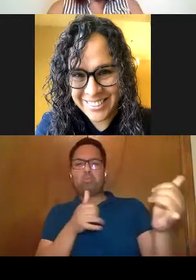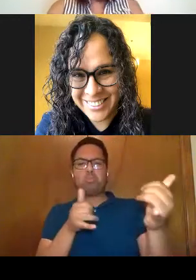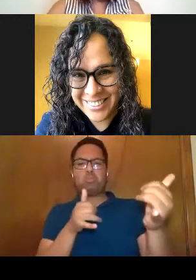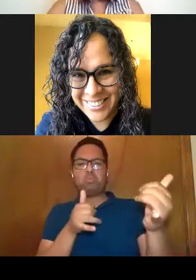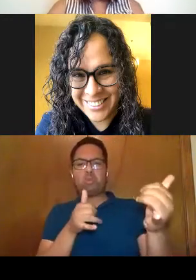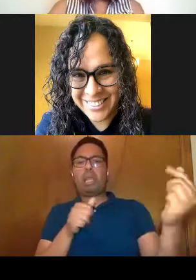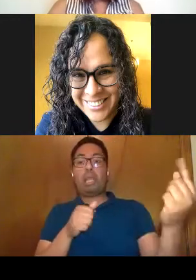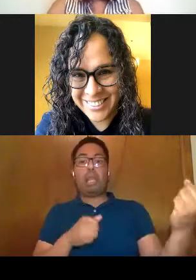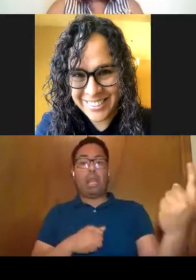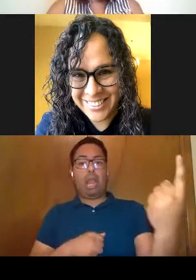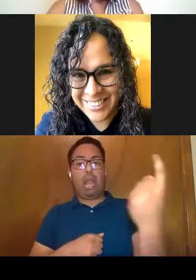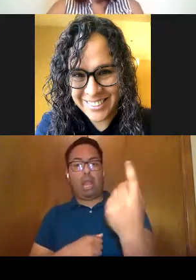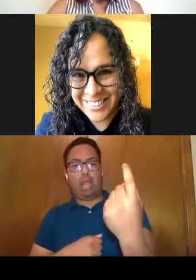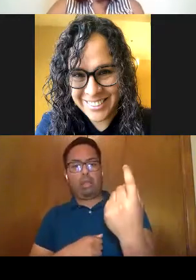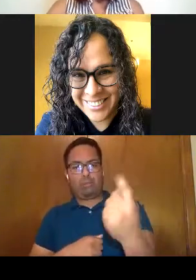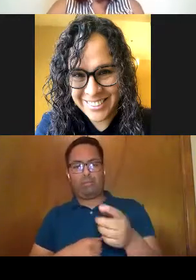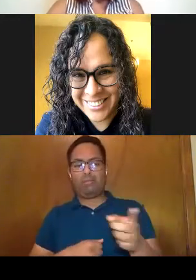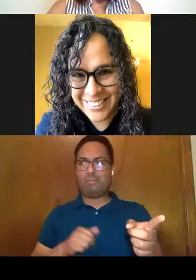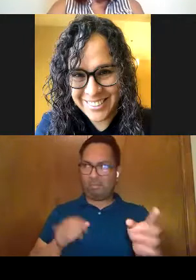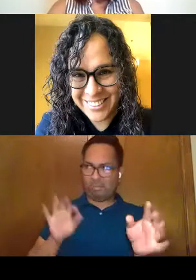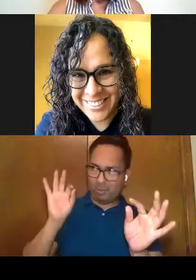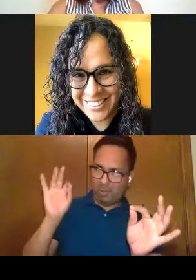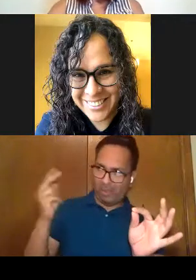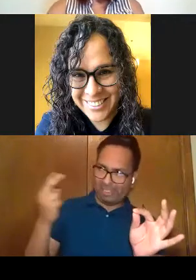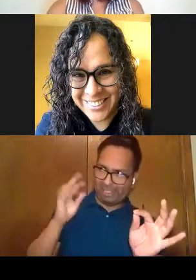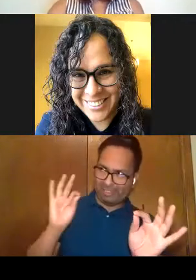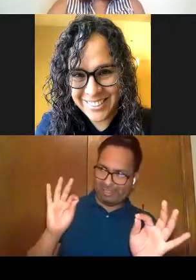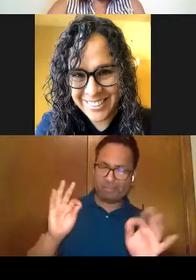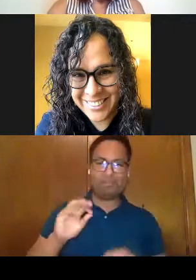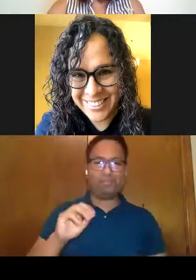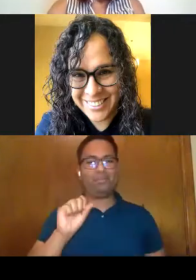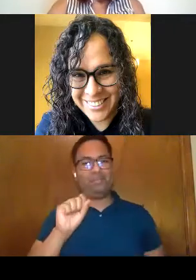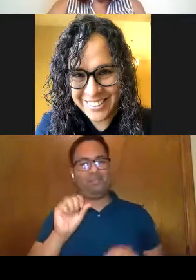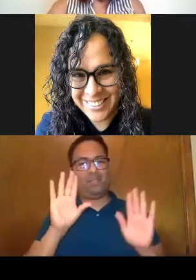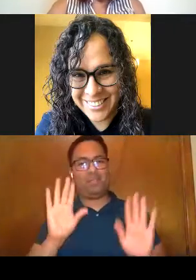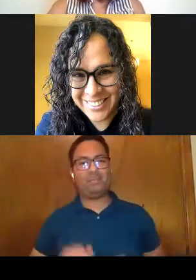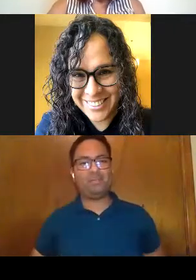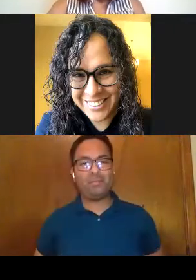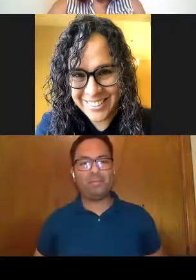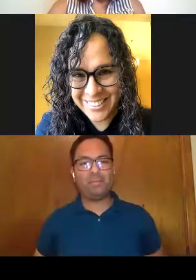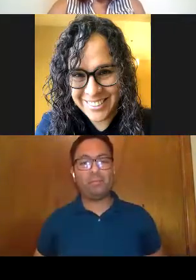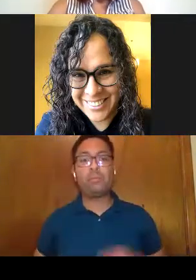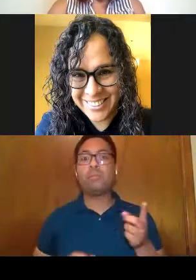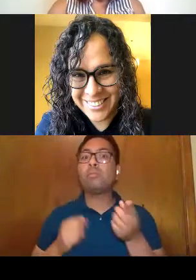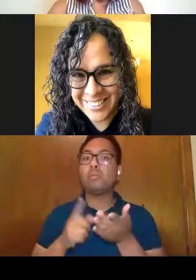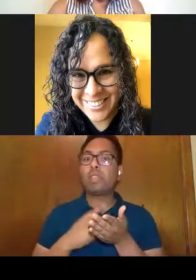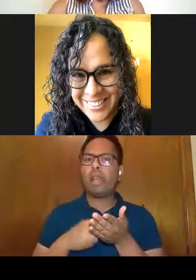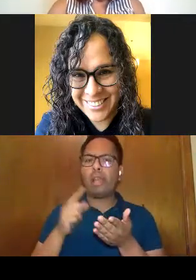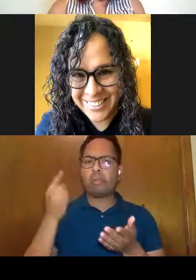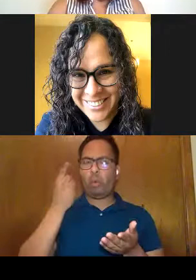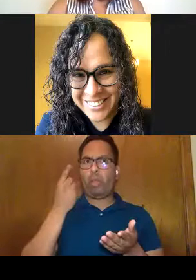of us. You got Keanu. Perfect. Yeah, awesome. And sometimes you have to wonder how much space is